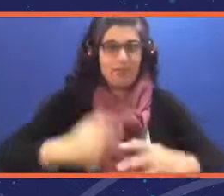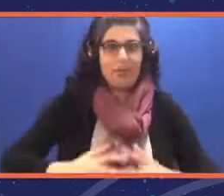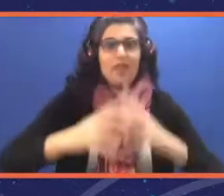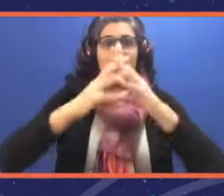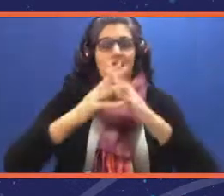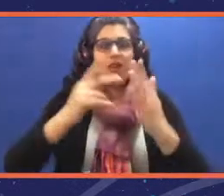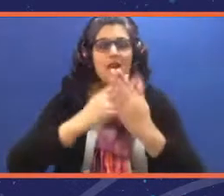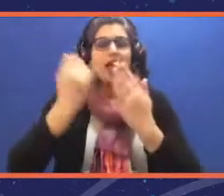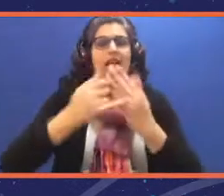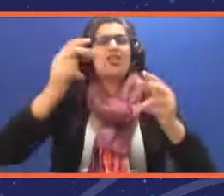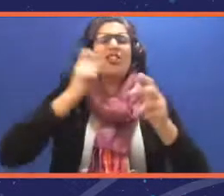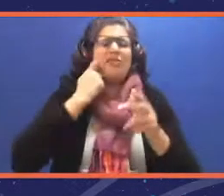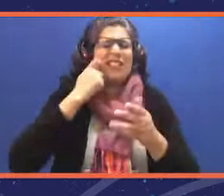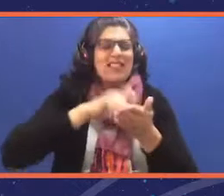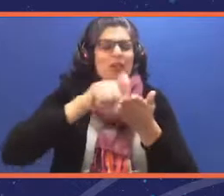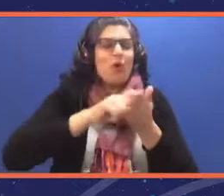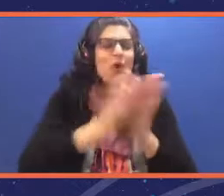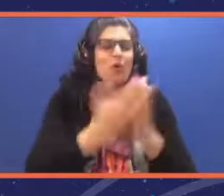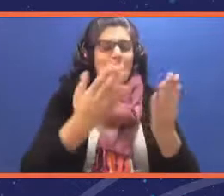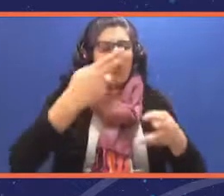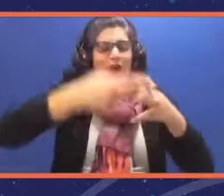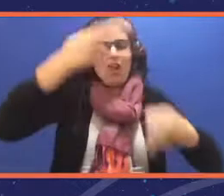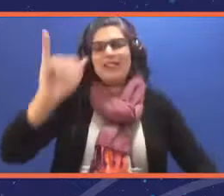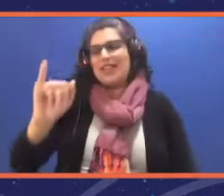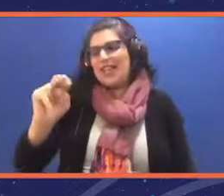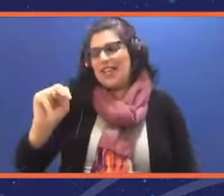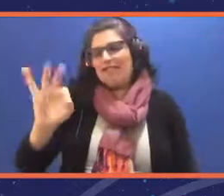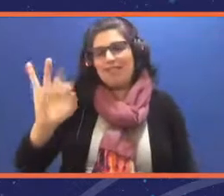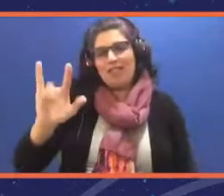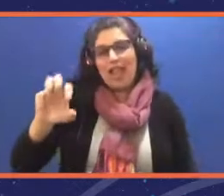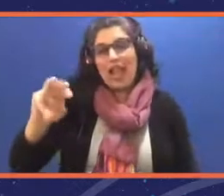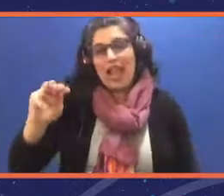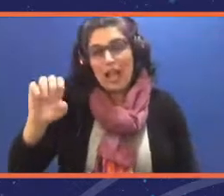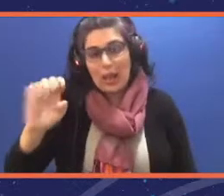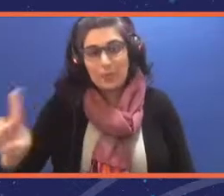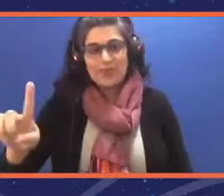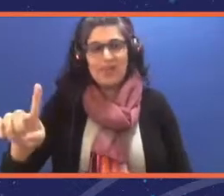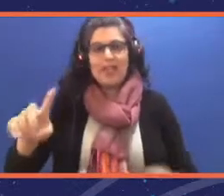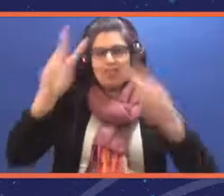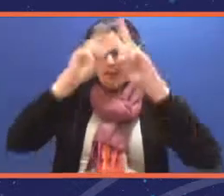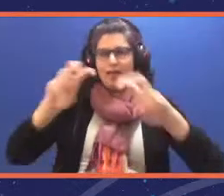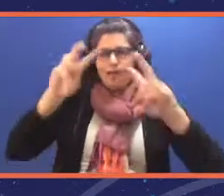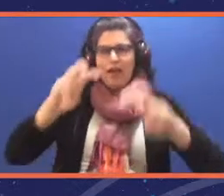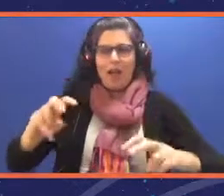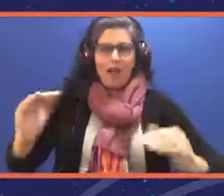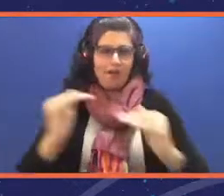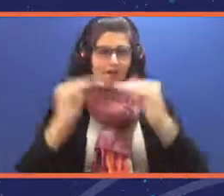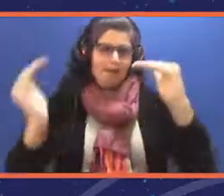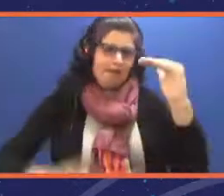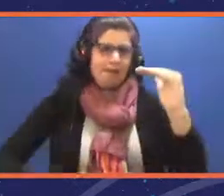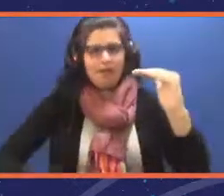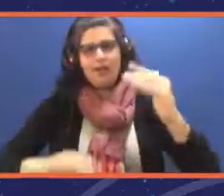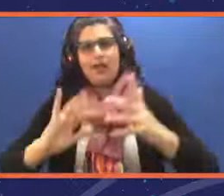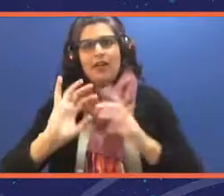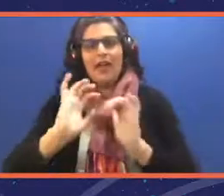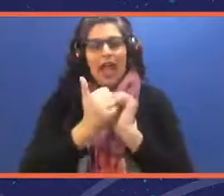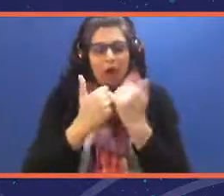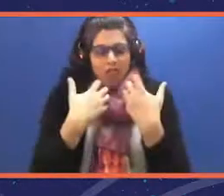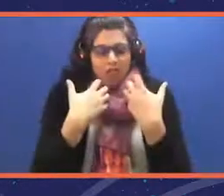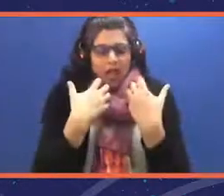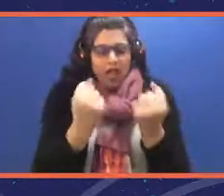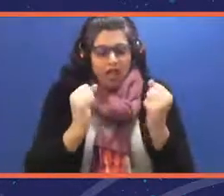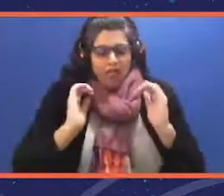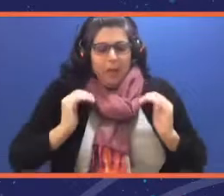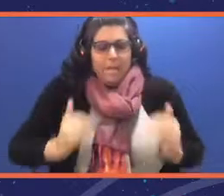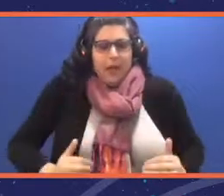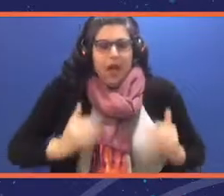Anatomy of Injustice. And it talks about just how our health, the health of our body and how